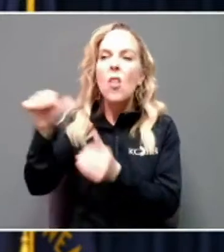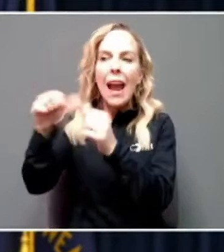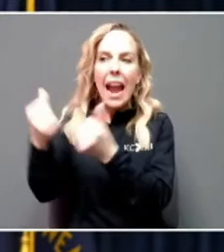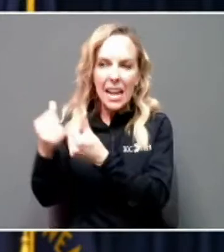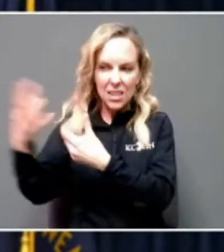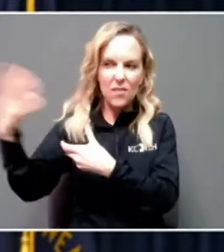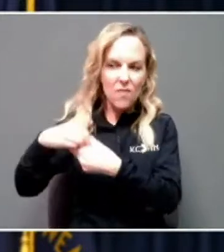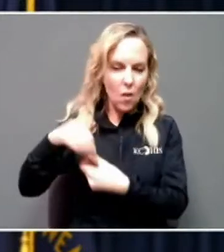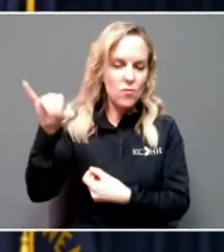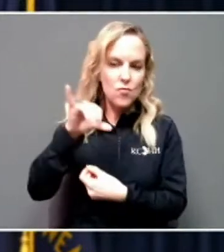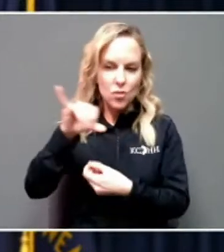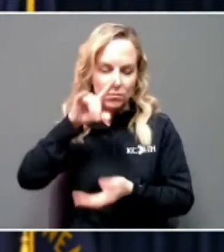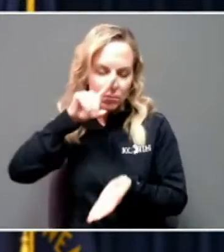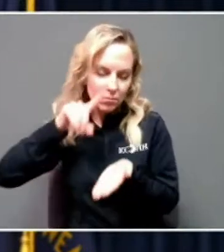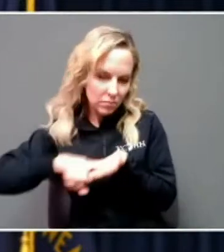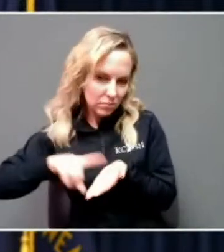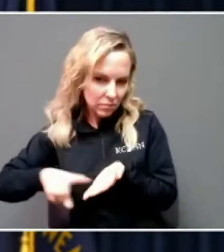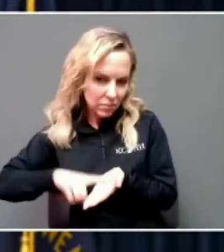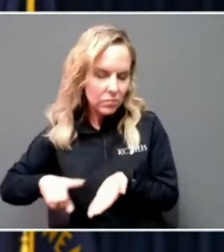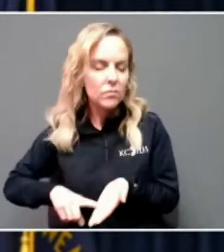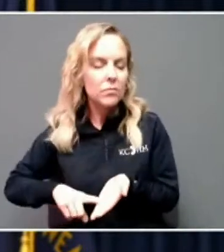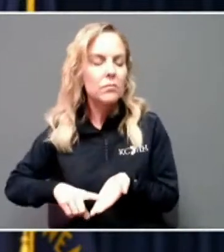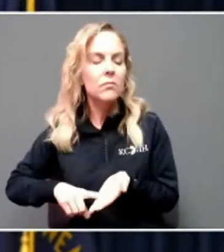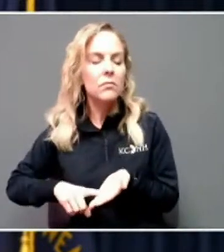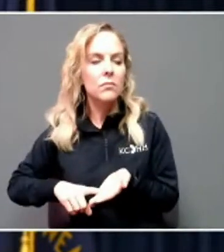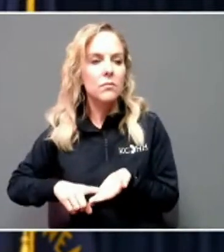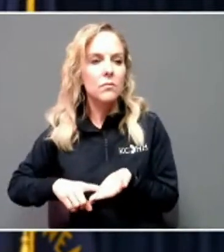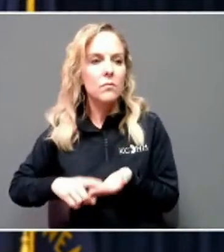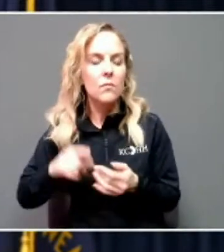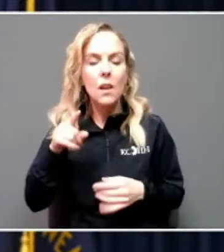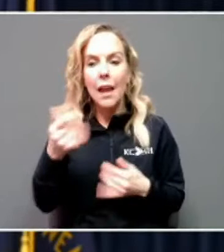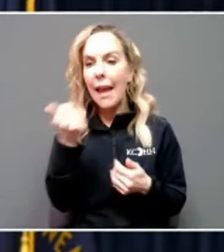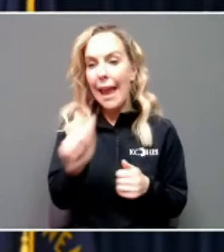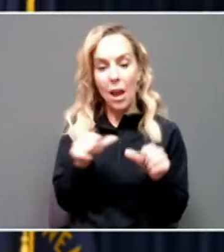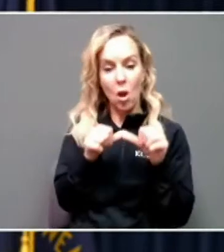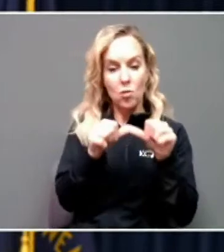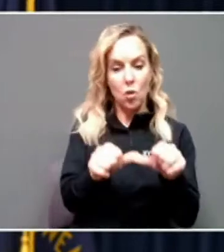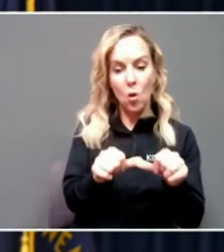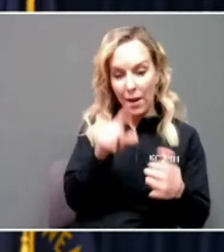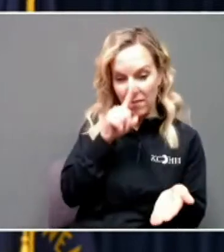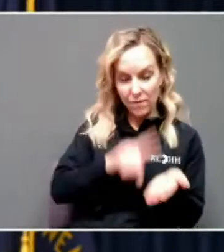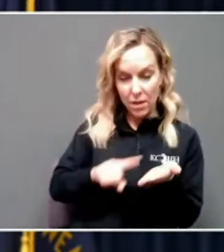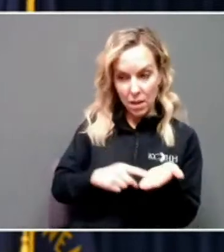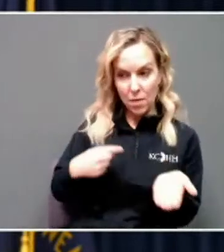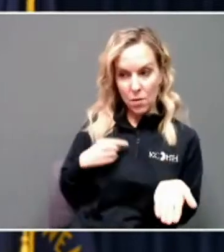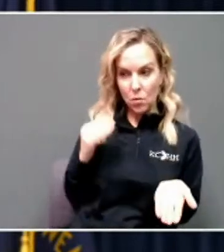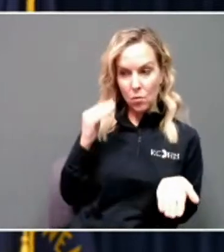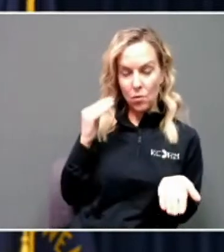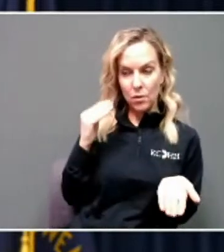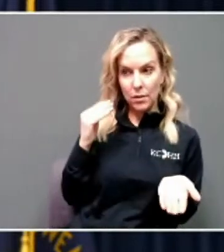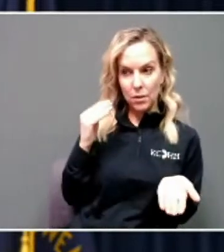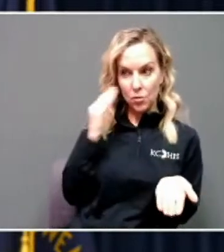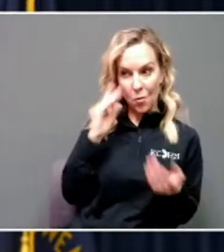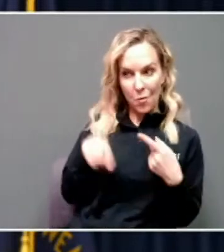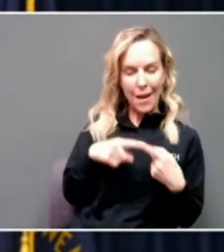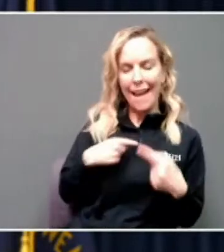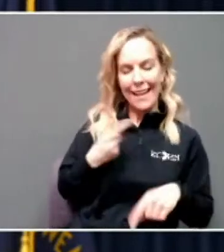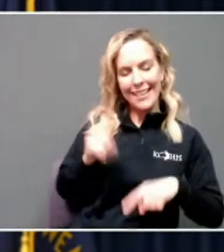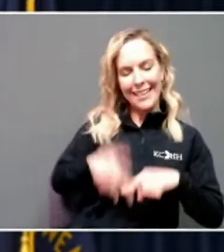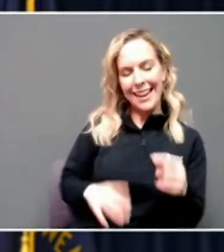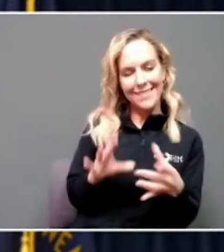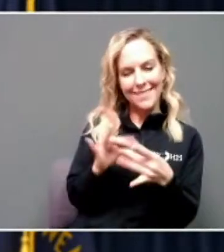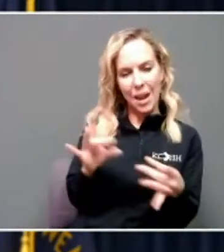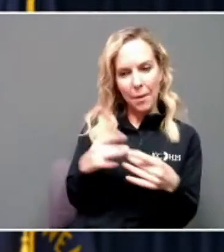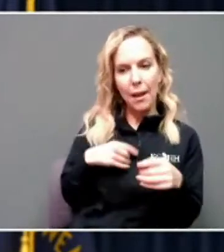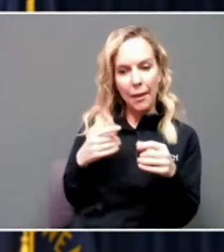well. Certainly any ongoing investigations that I'm aware of, I can't comment on because that could